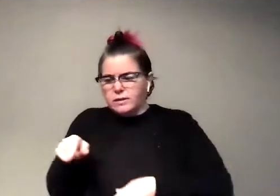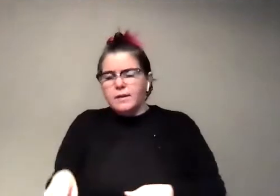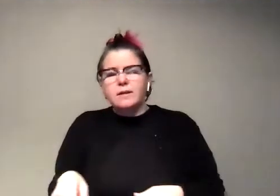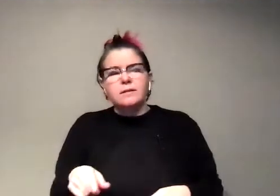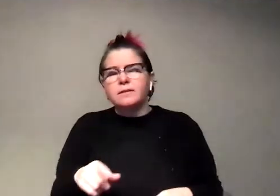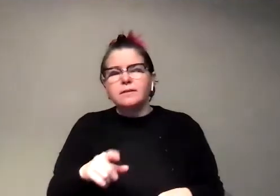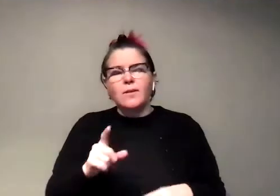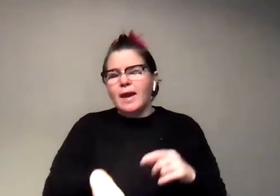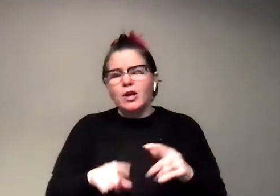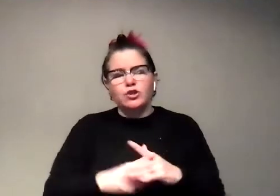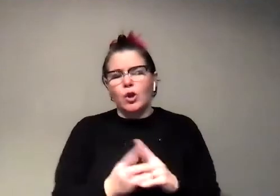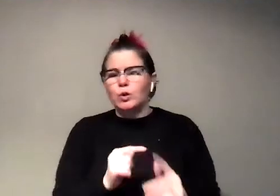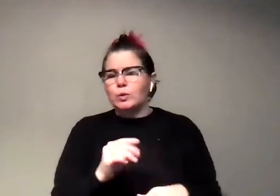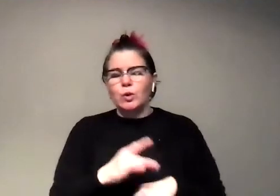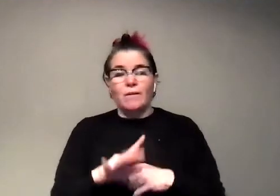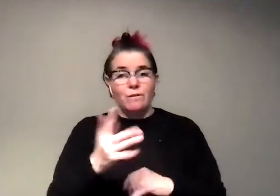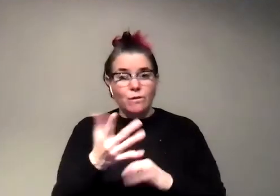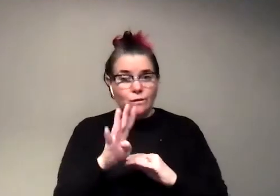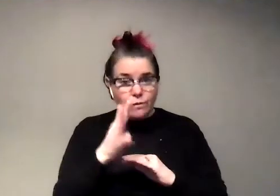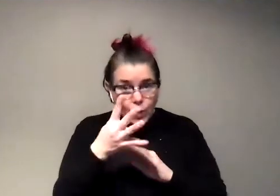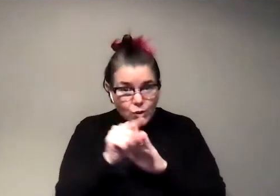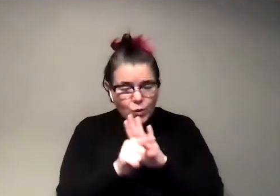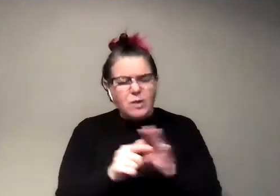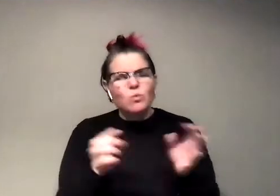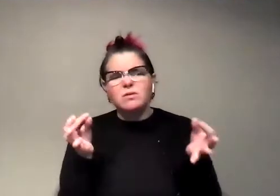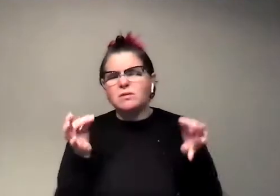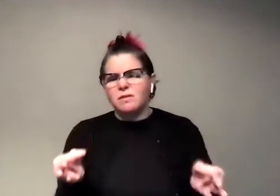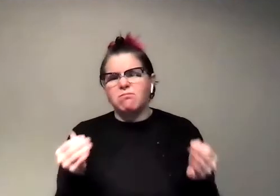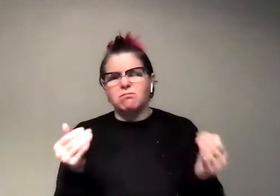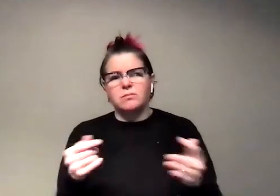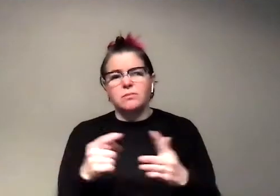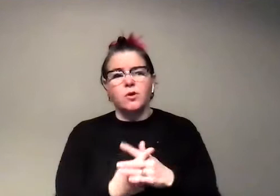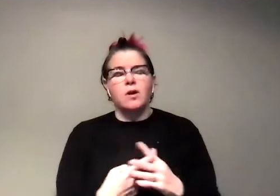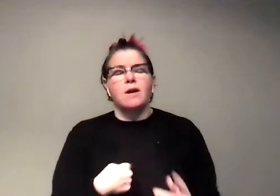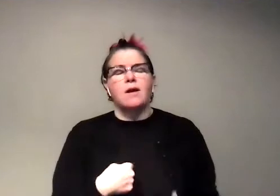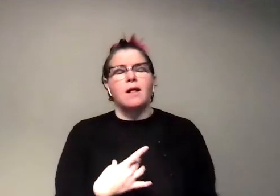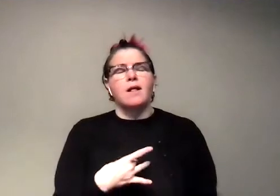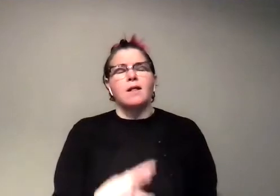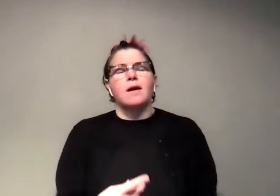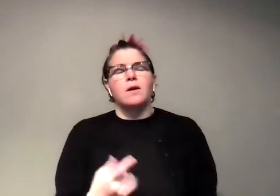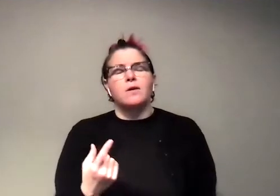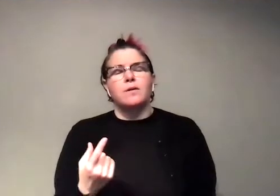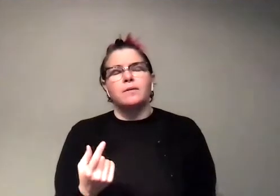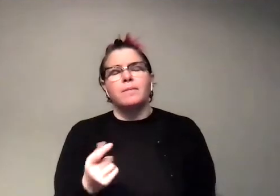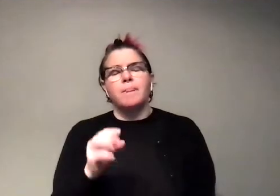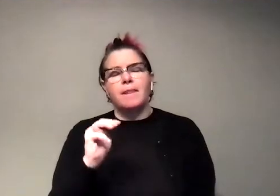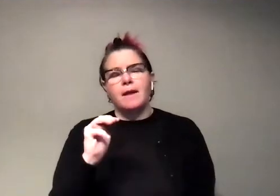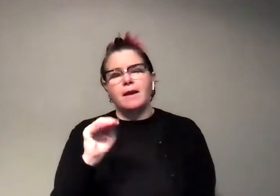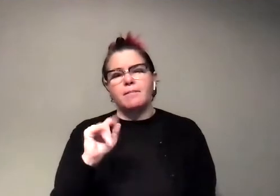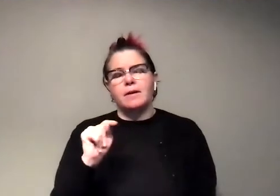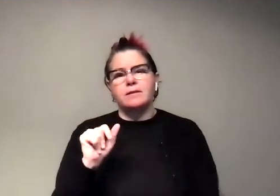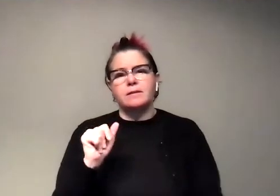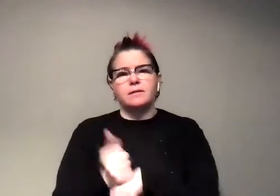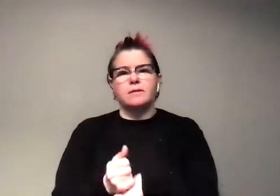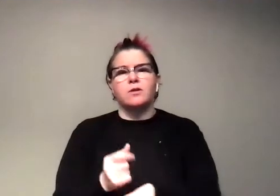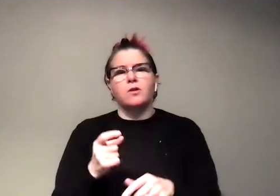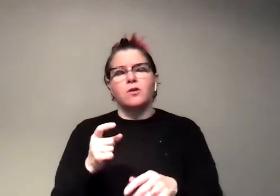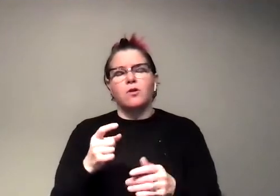can definitely start. I usually like a thing that like MIT has done called Scratch.